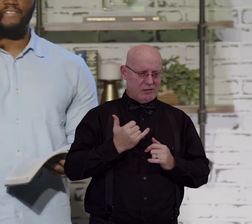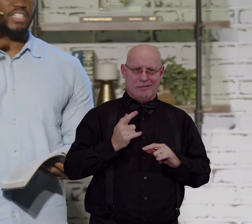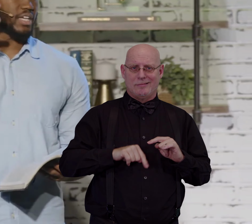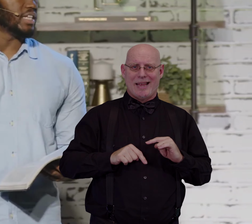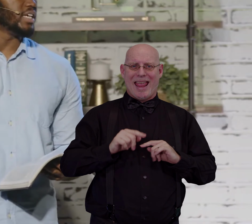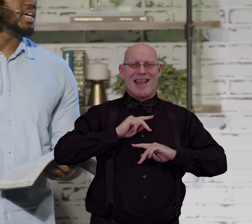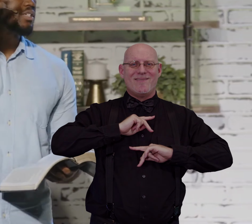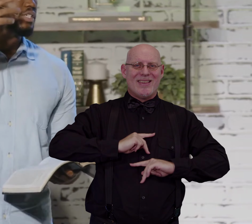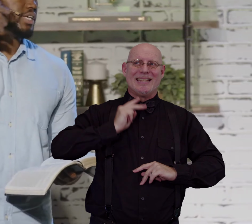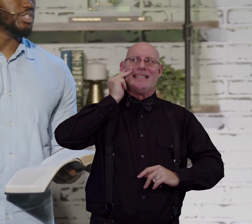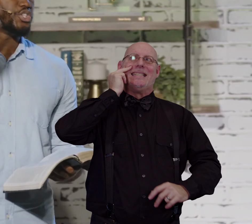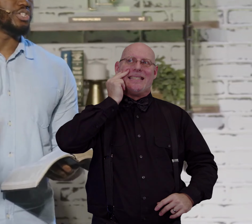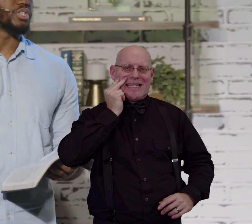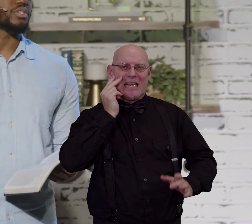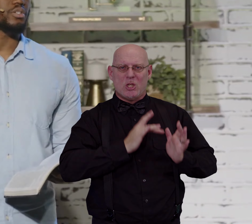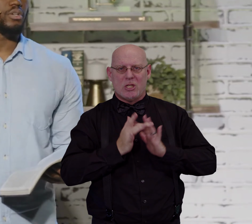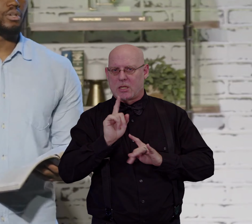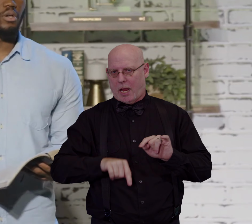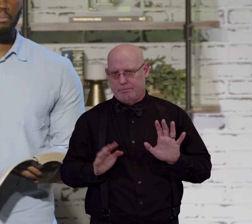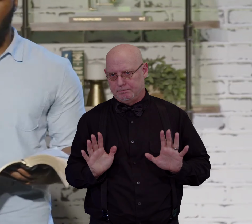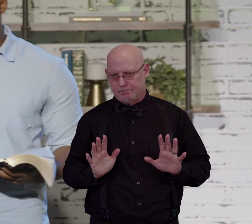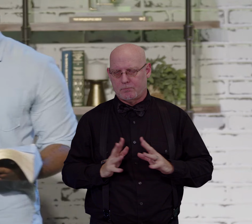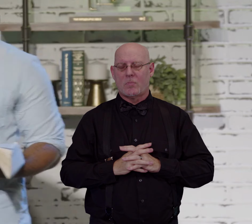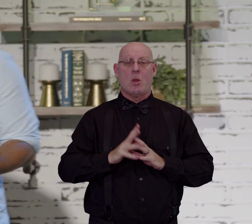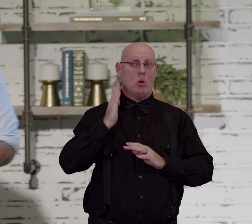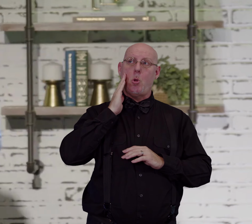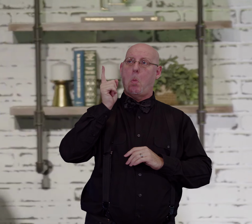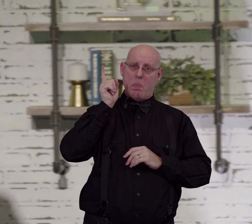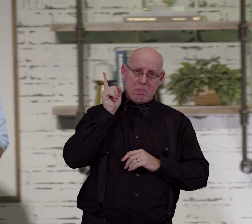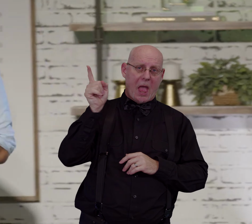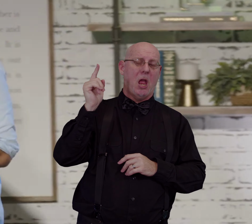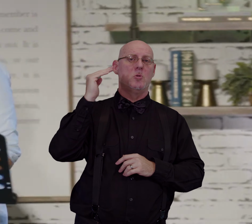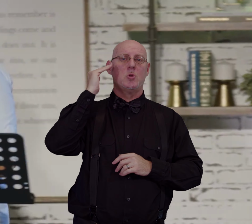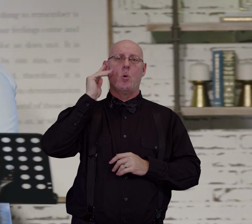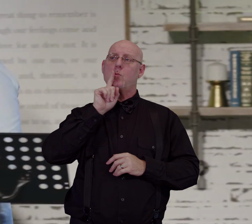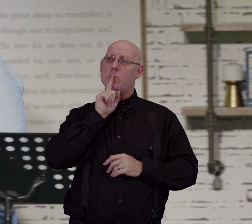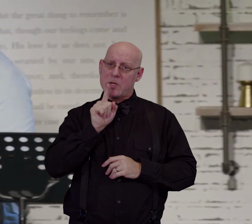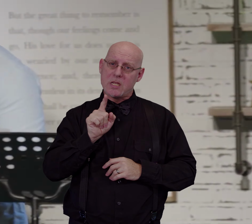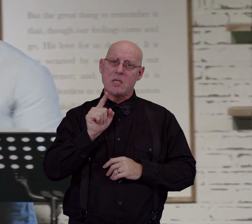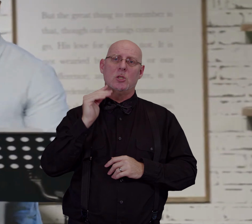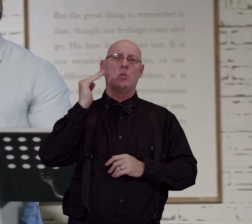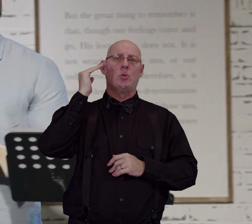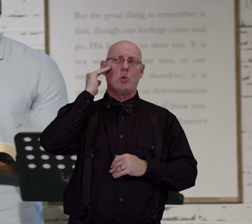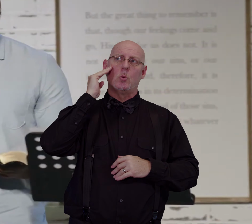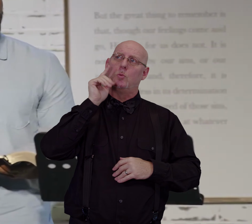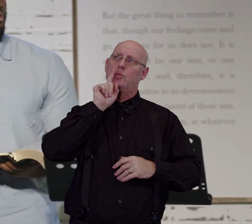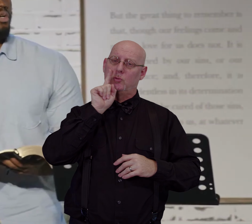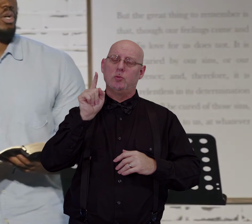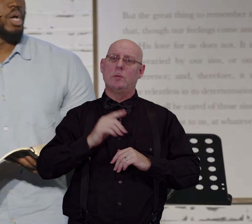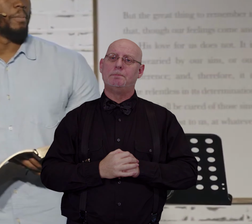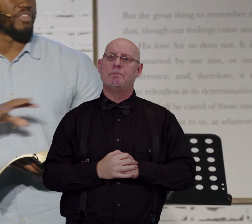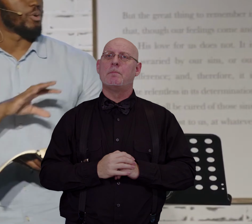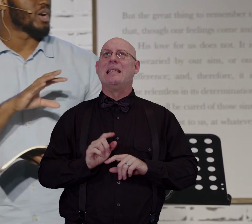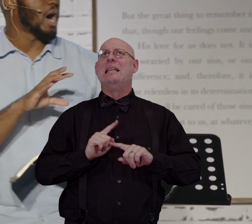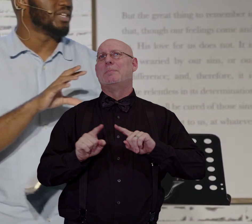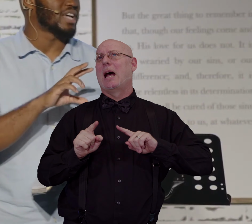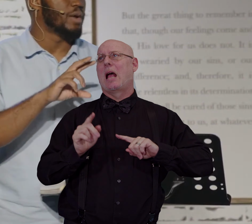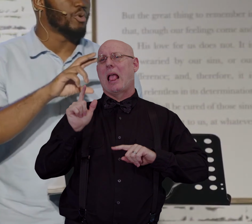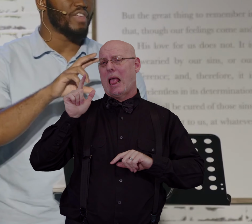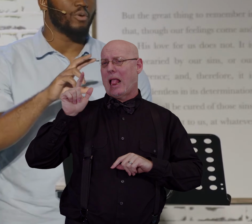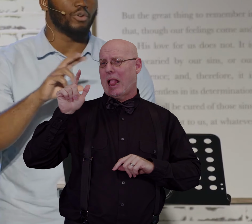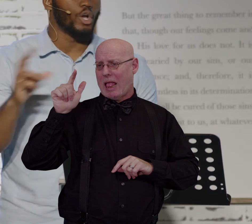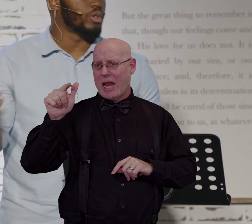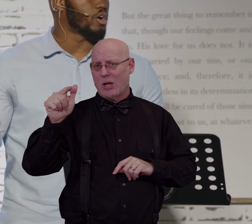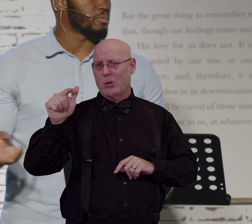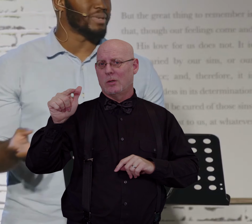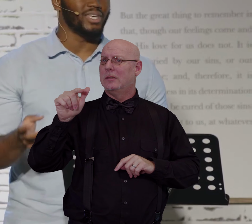can't physically see Jesus, but we know that he exists. We know that he is real. We know that he is true. But there will come a time